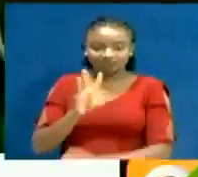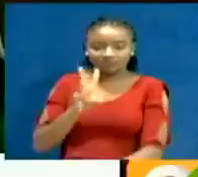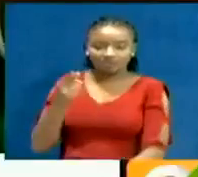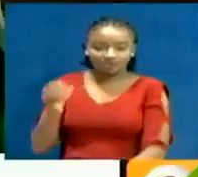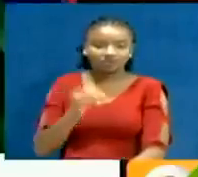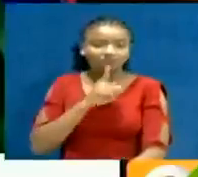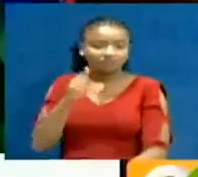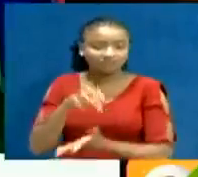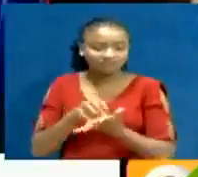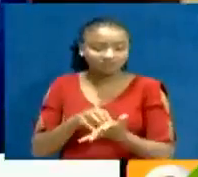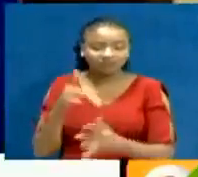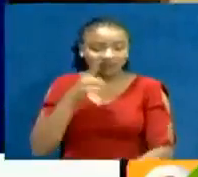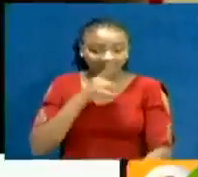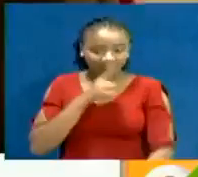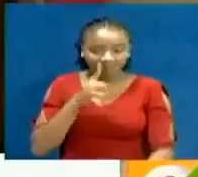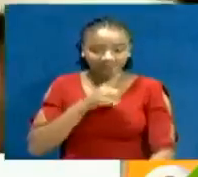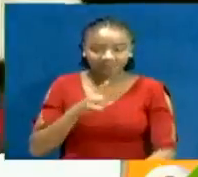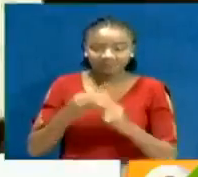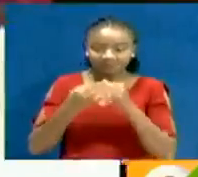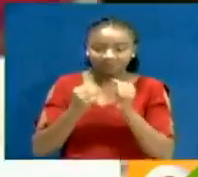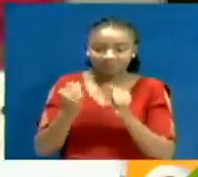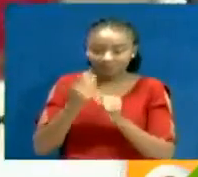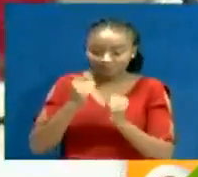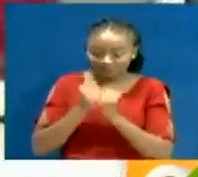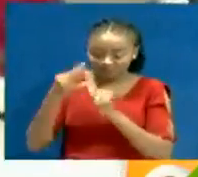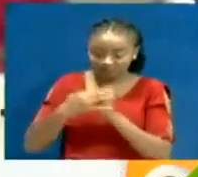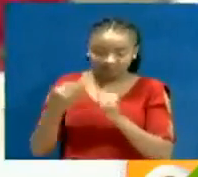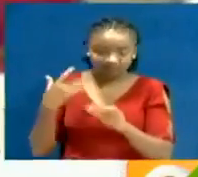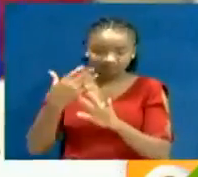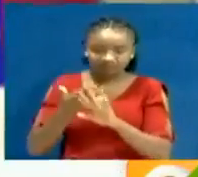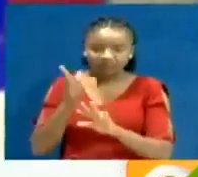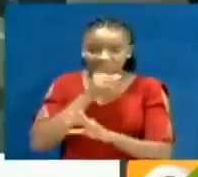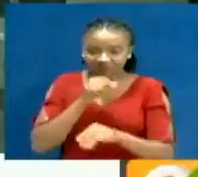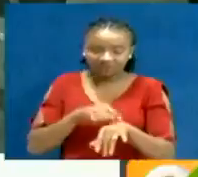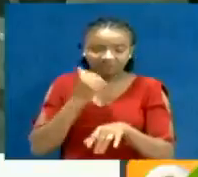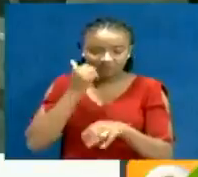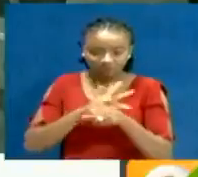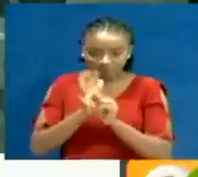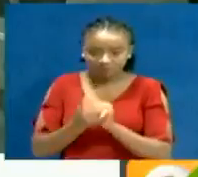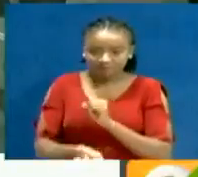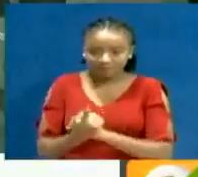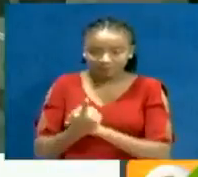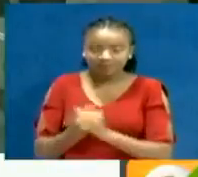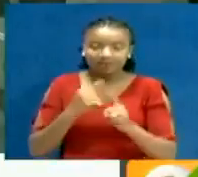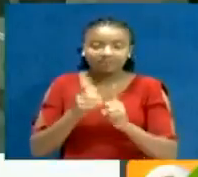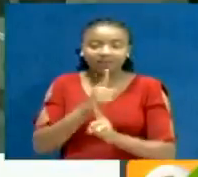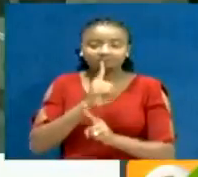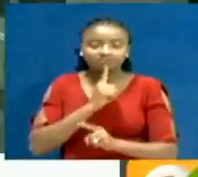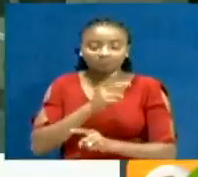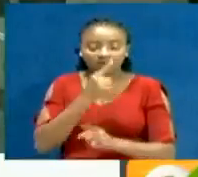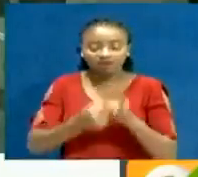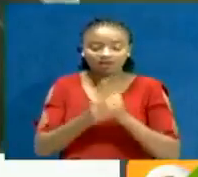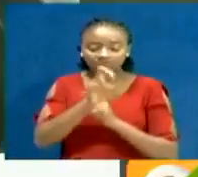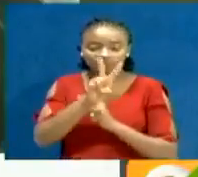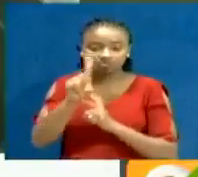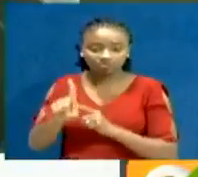a very dangerous situation, almost 18 months into the defining health crisis of our age. He states that given that 2021